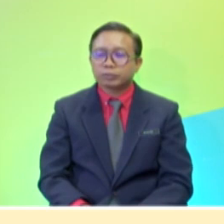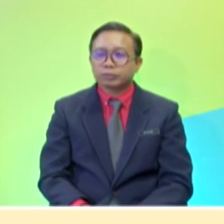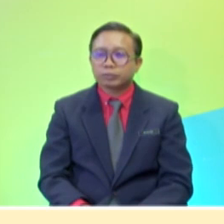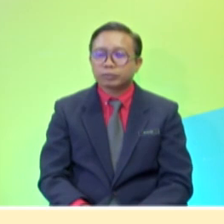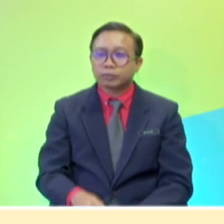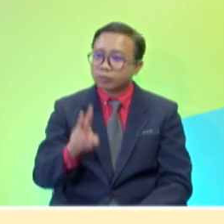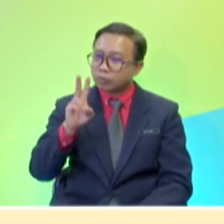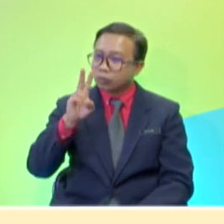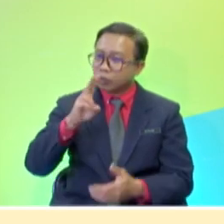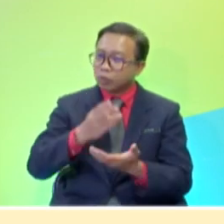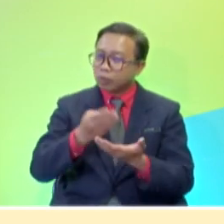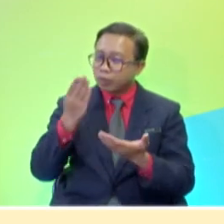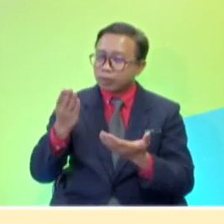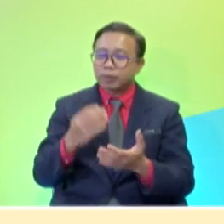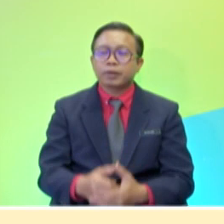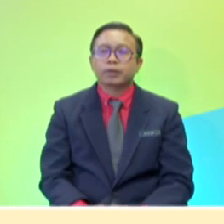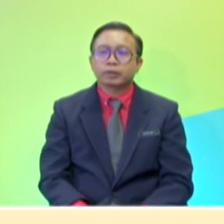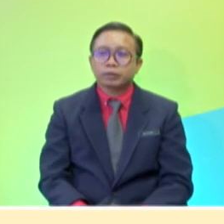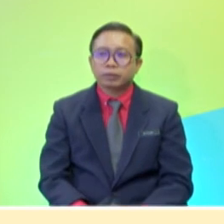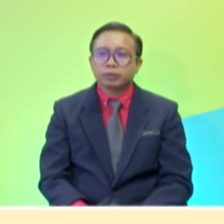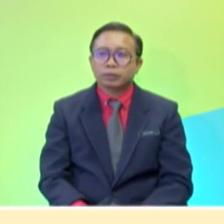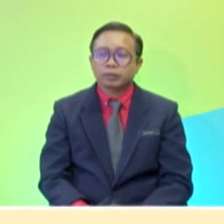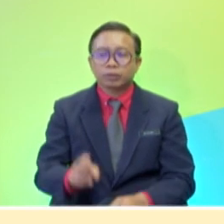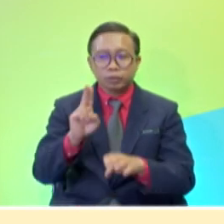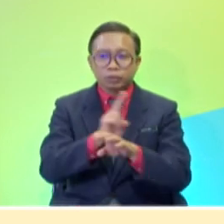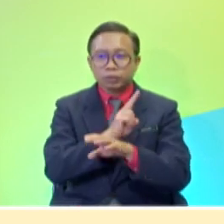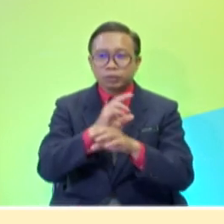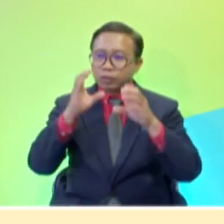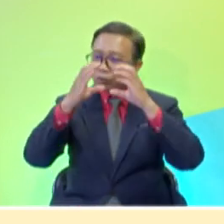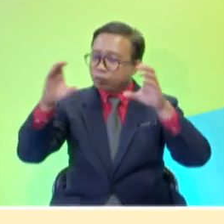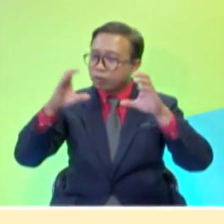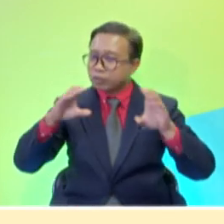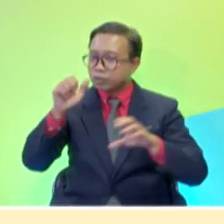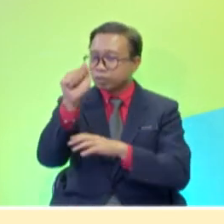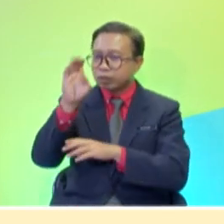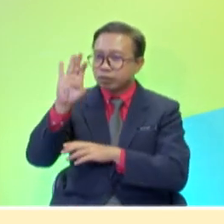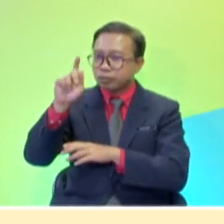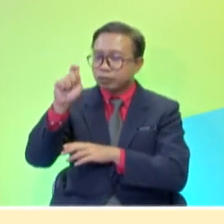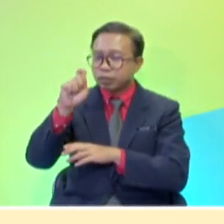things that I learned today was to use the phrases a bit and really.